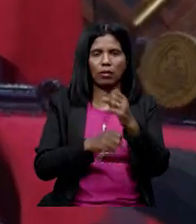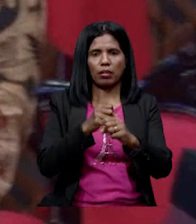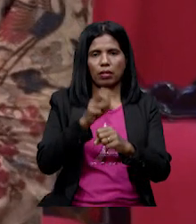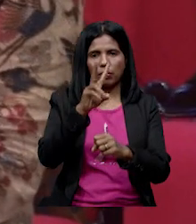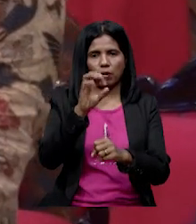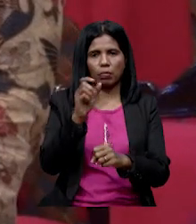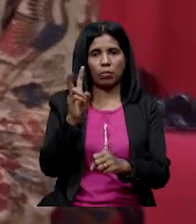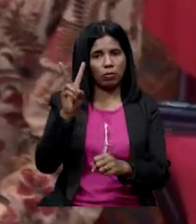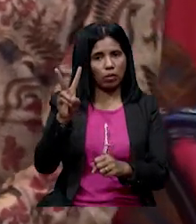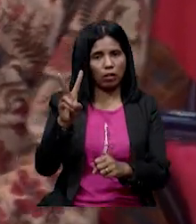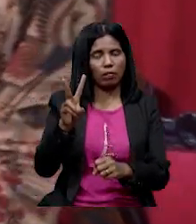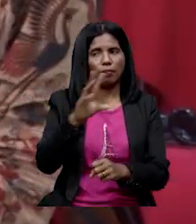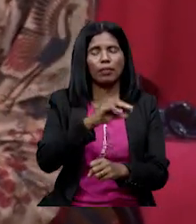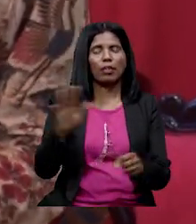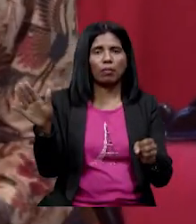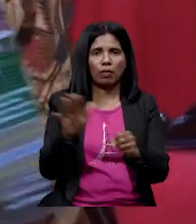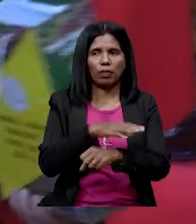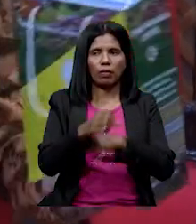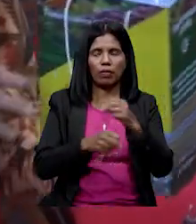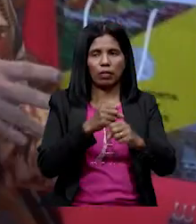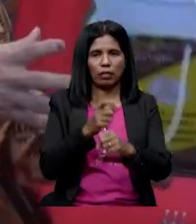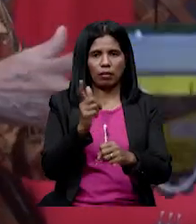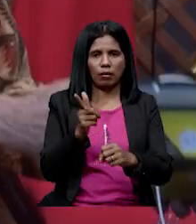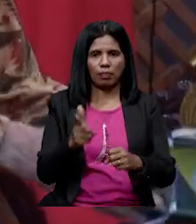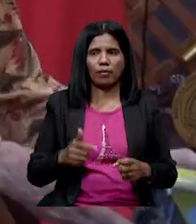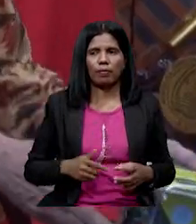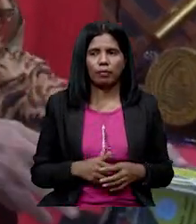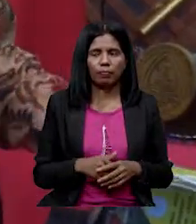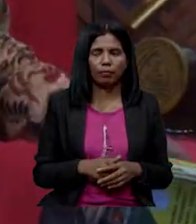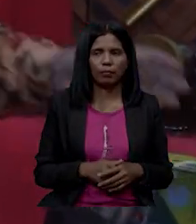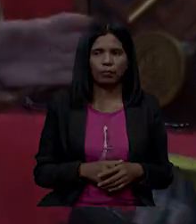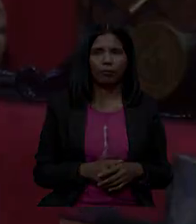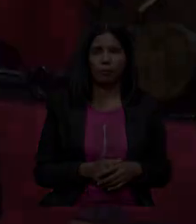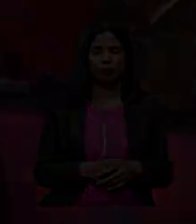no da daungne completa ona tina rua nulu. Adere Tosimenes, Ziemen.